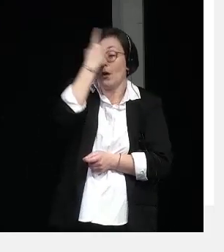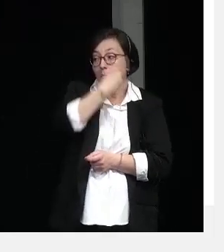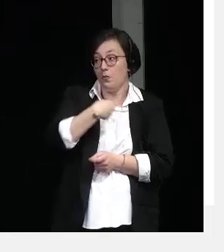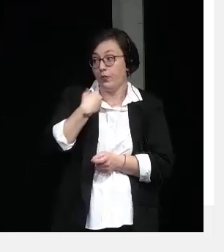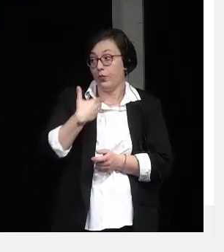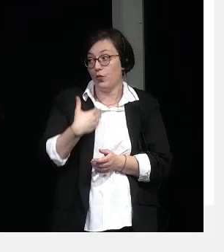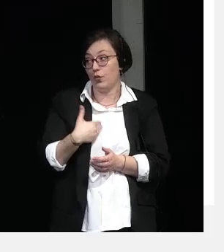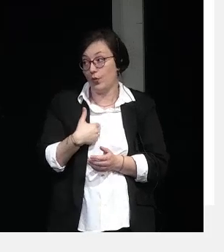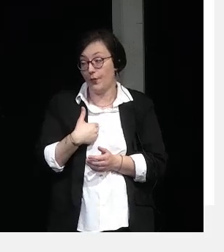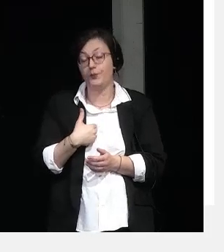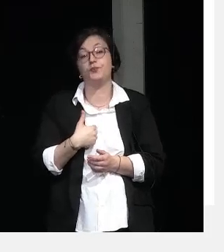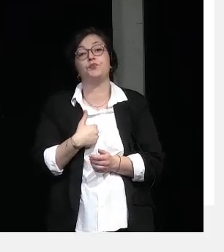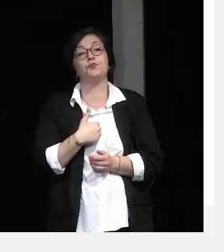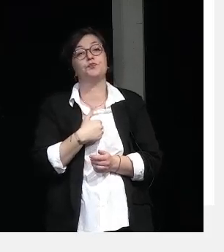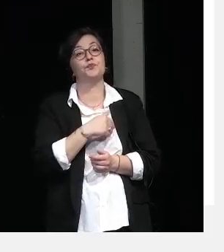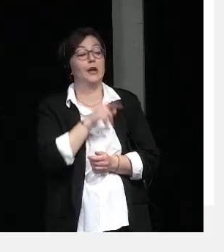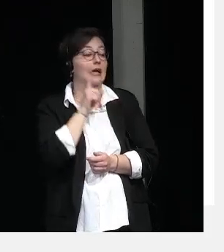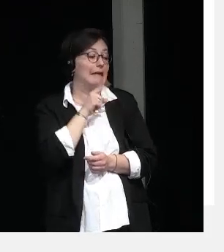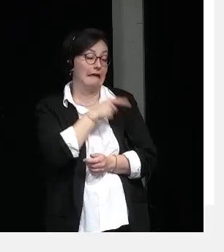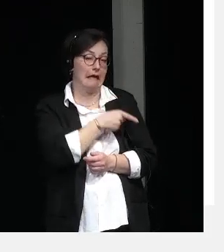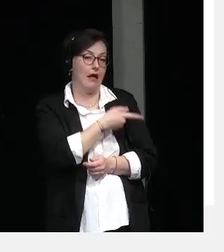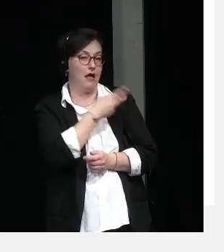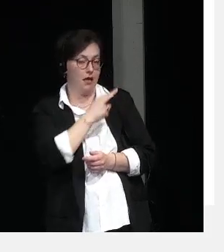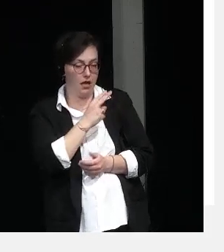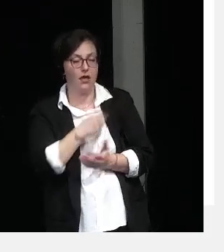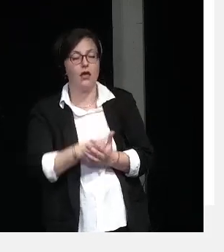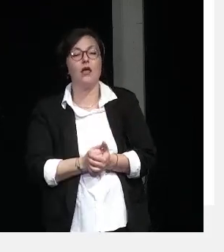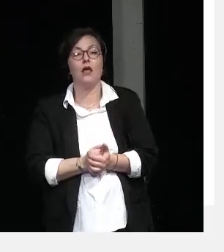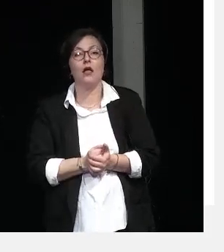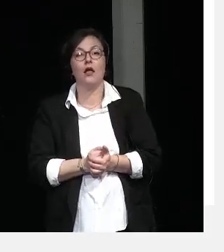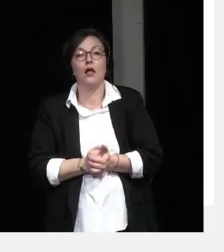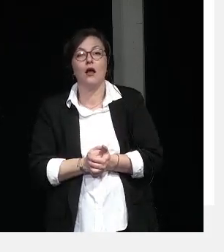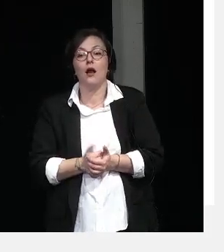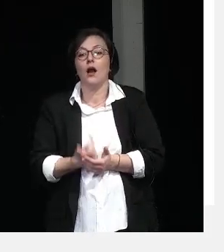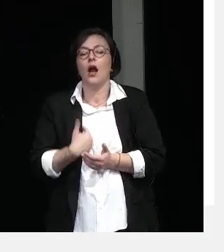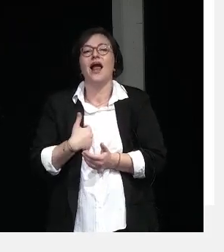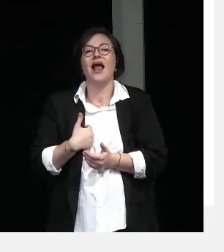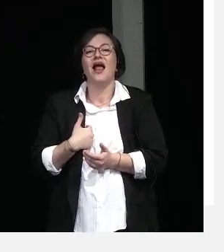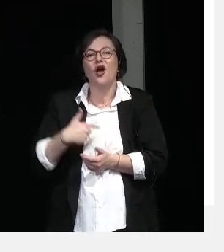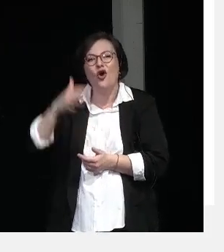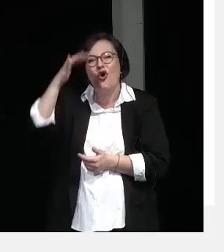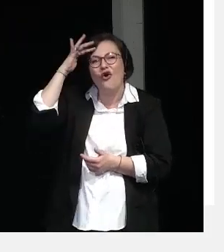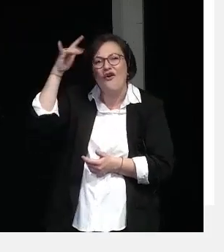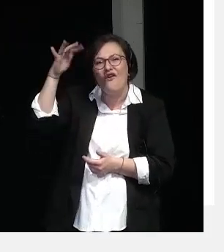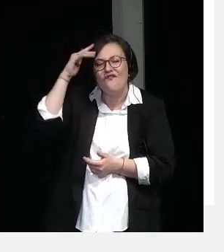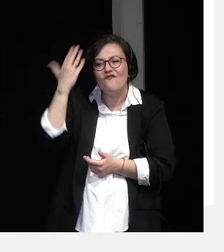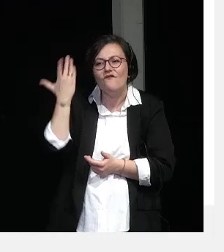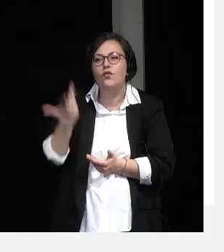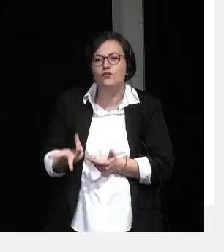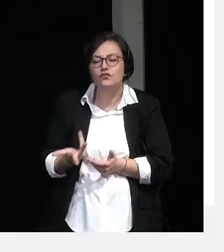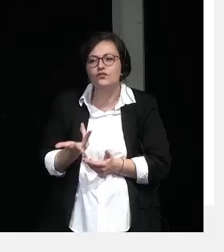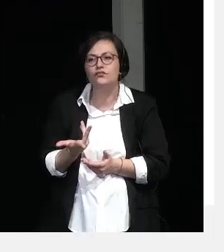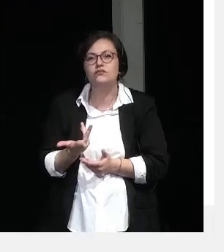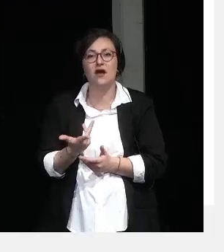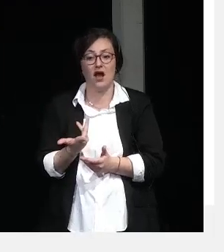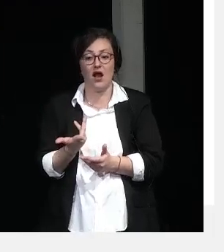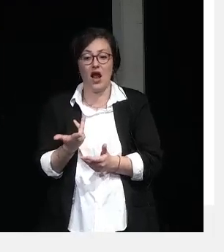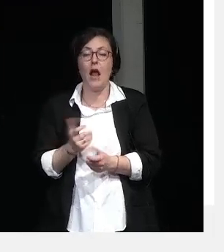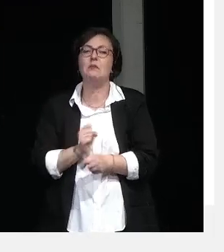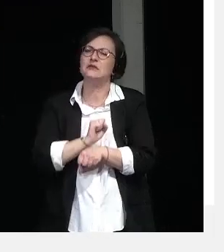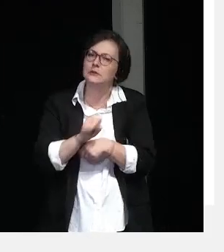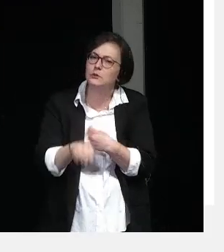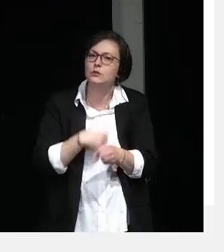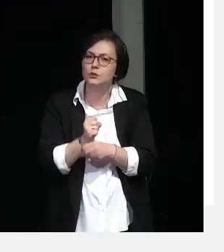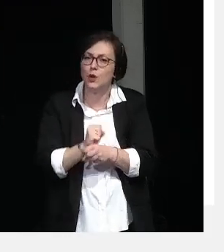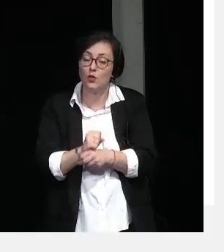principle is that we will never do enough, and we, sort of what